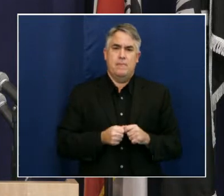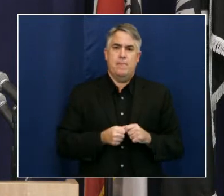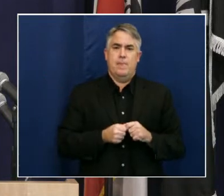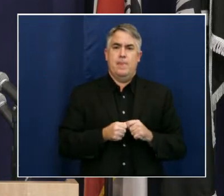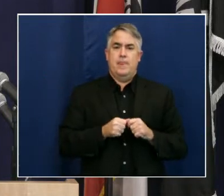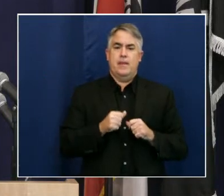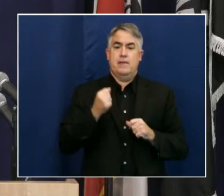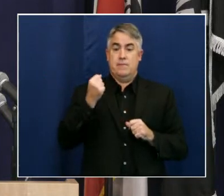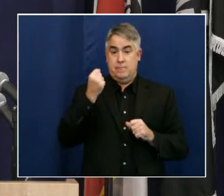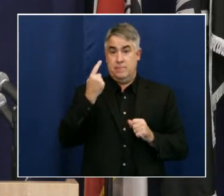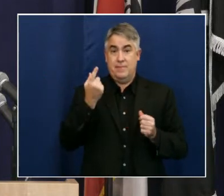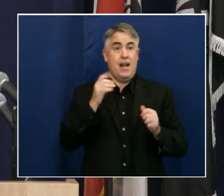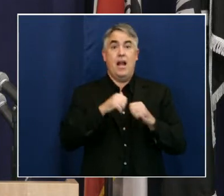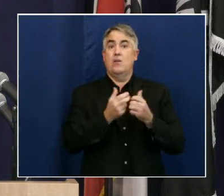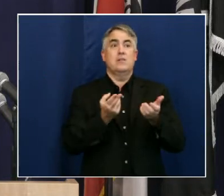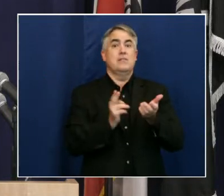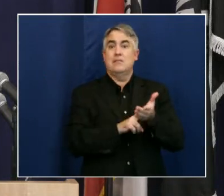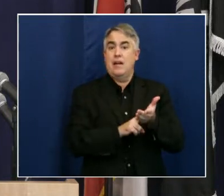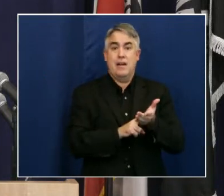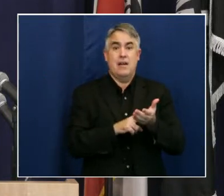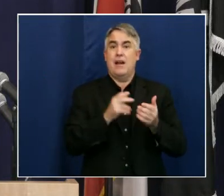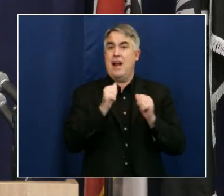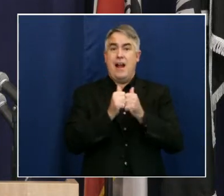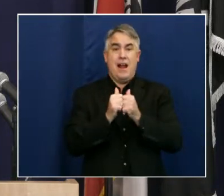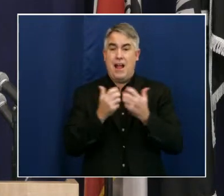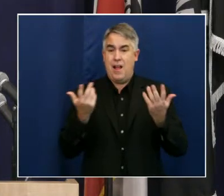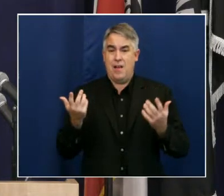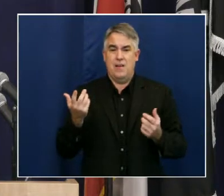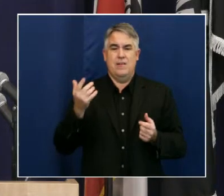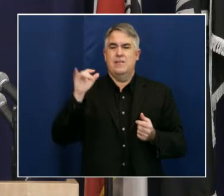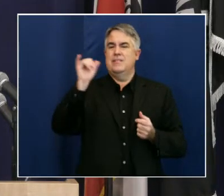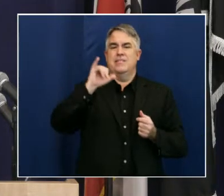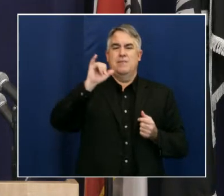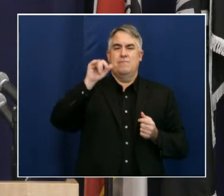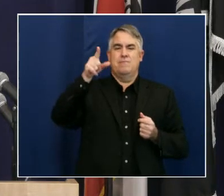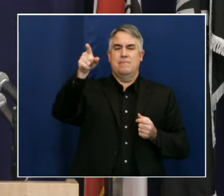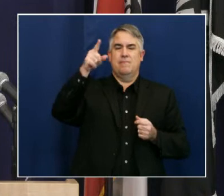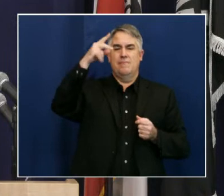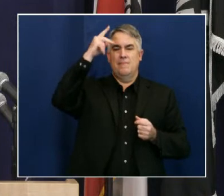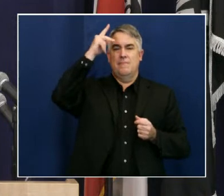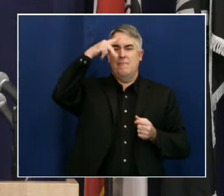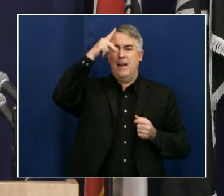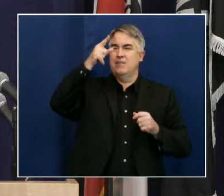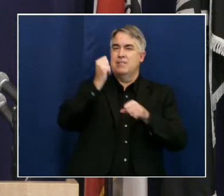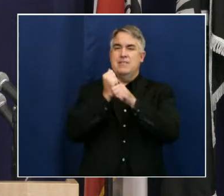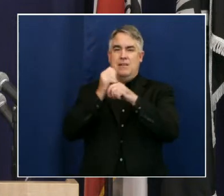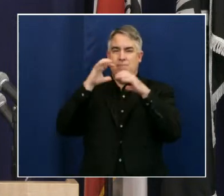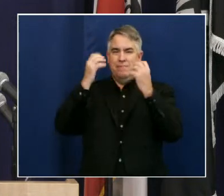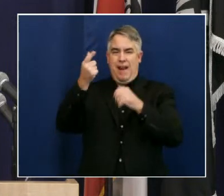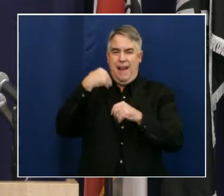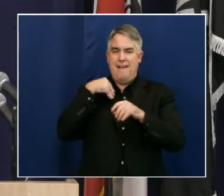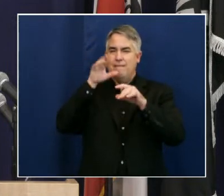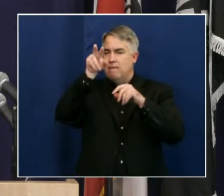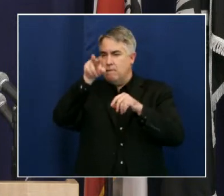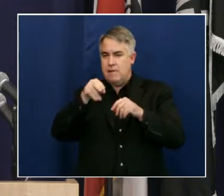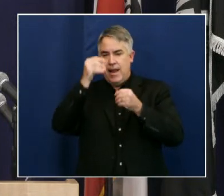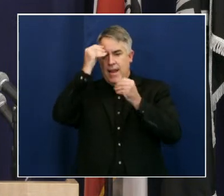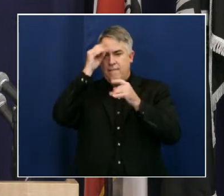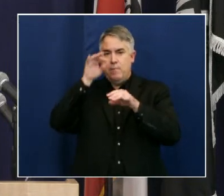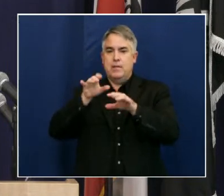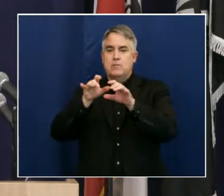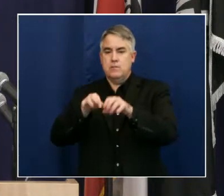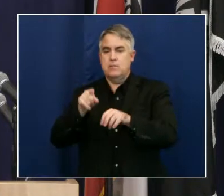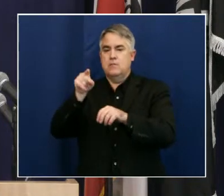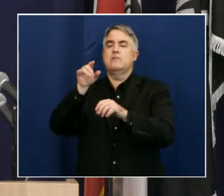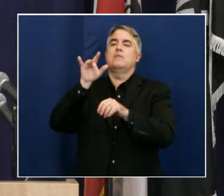a new portal that will be similar to the one we're using for Petco Park, but will integrate all of the various options, and we hope that that will be live in the coming